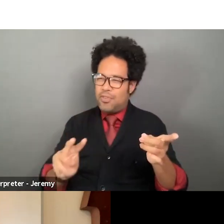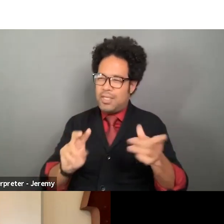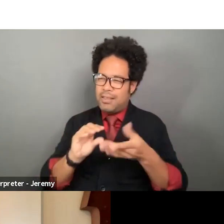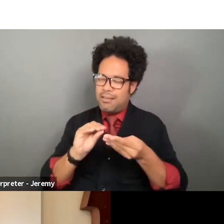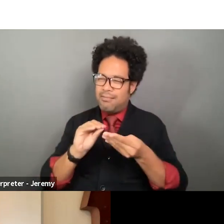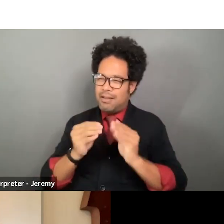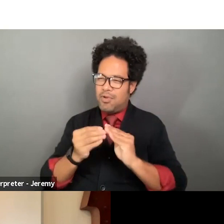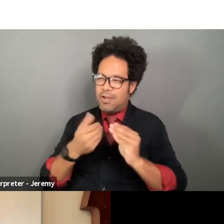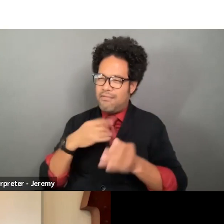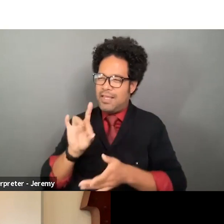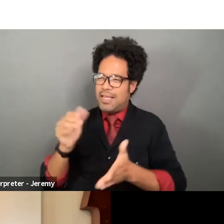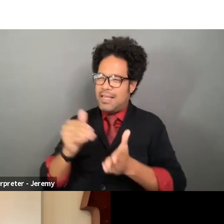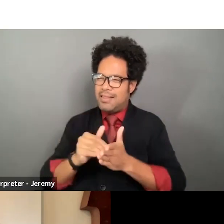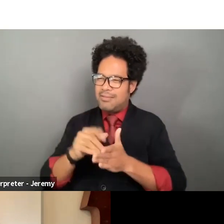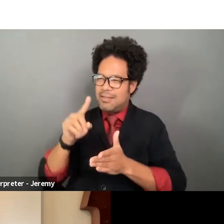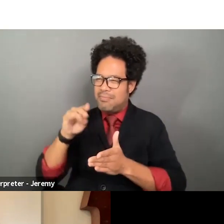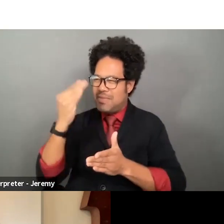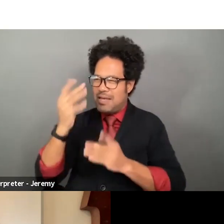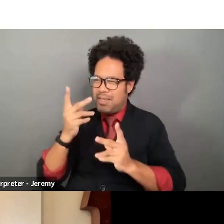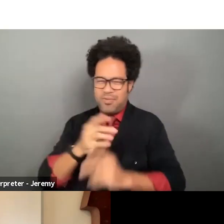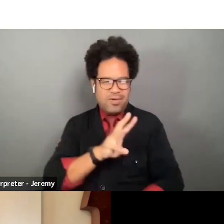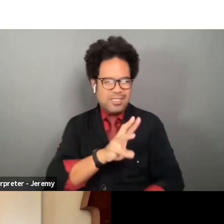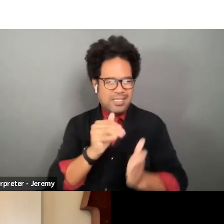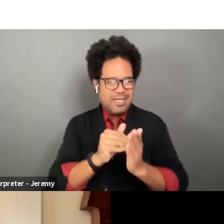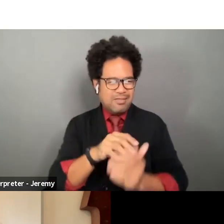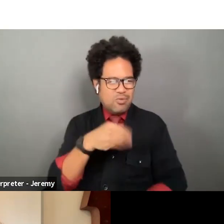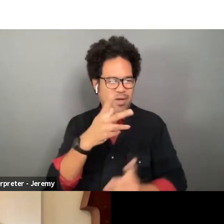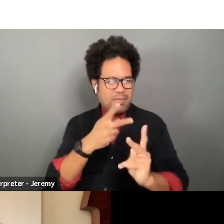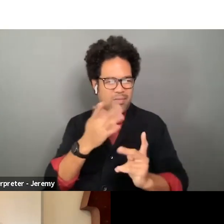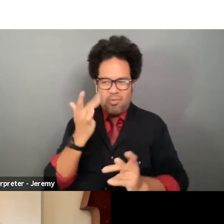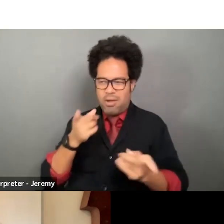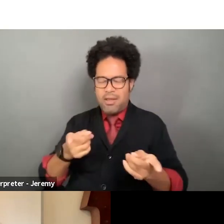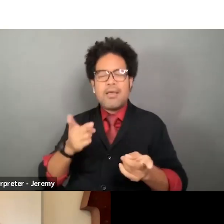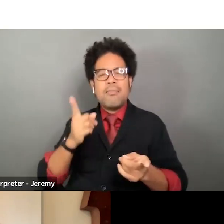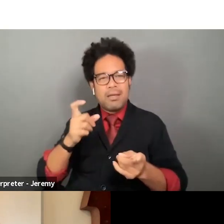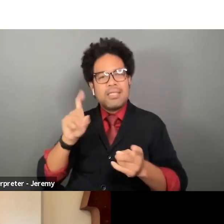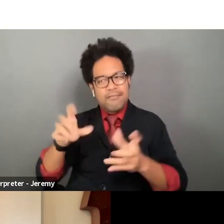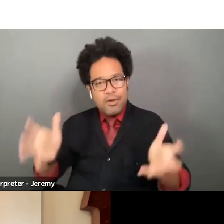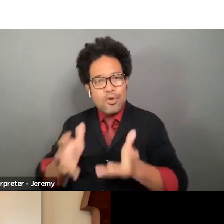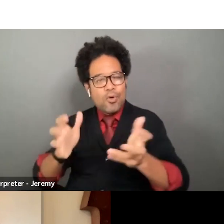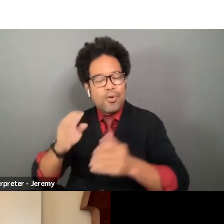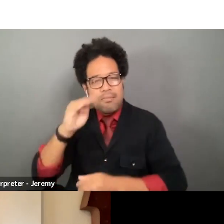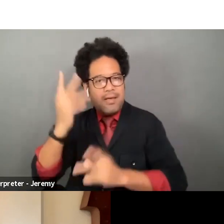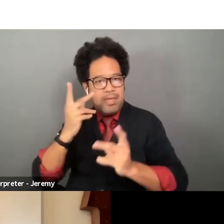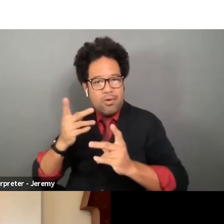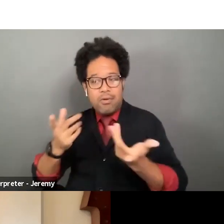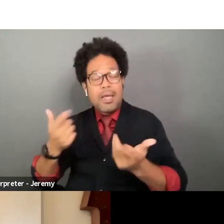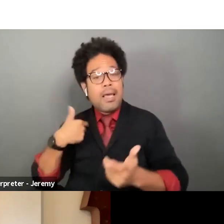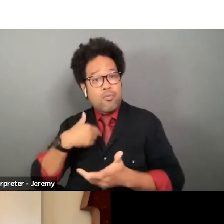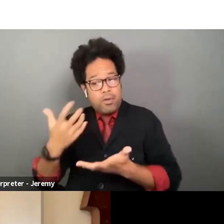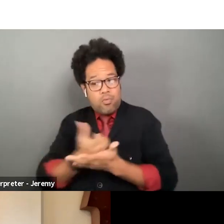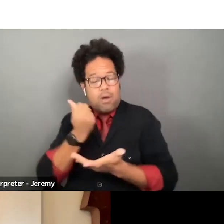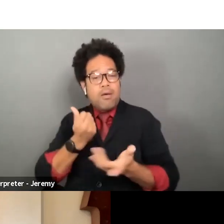Black people and 6,000 white people. Why is it like this way? And it was just about mobilizing them. So we did that and we won. And it was